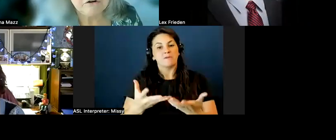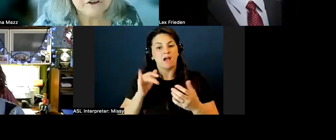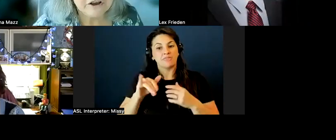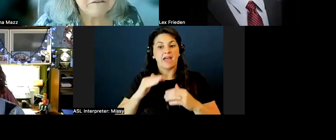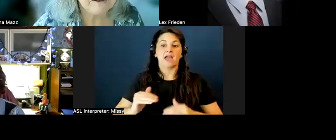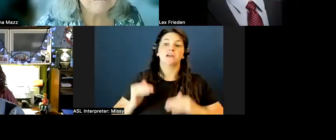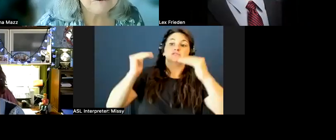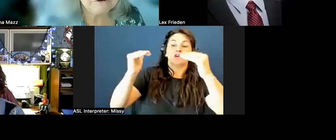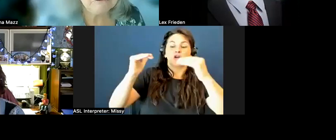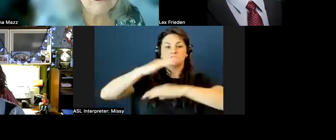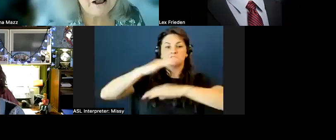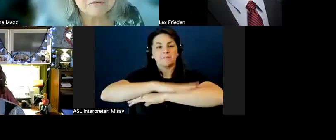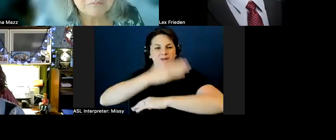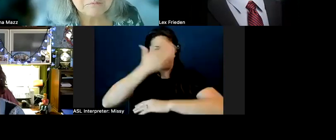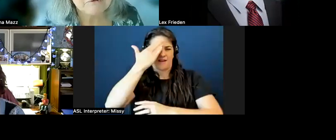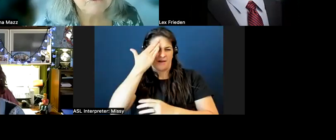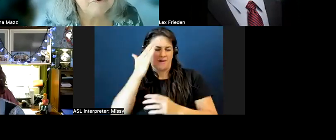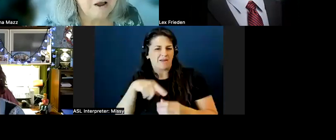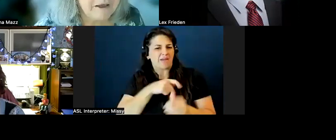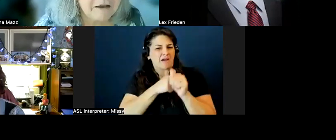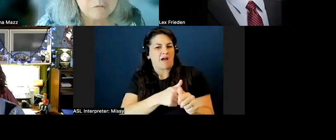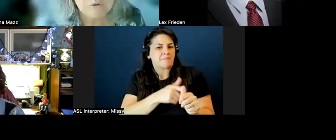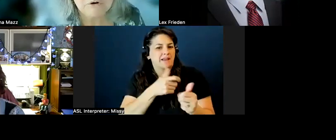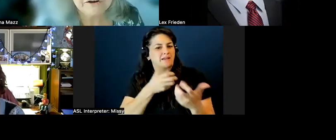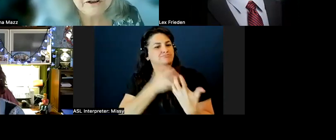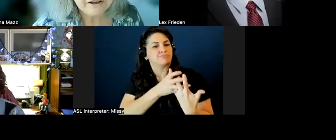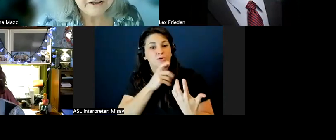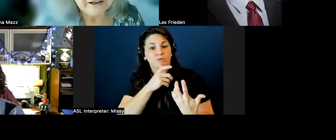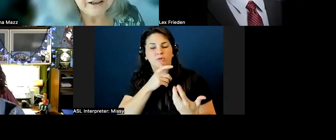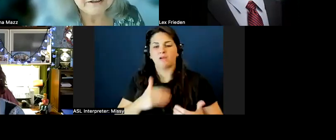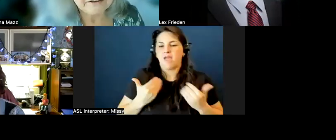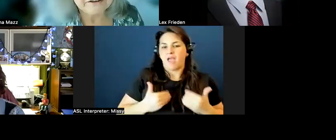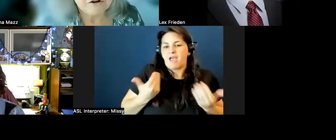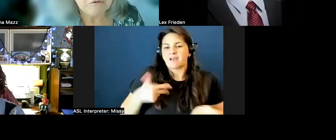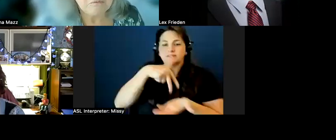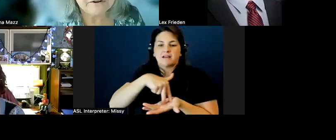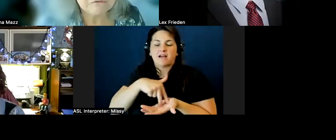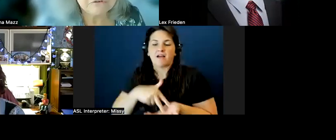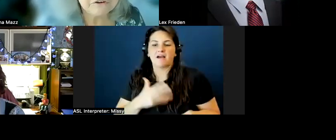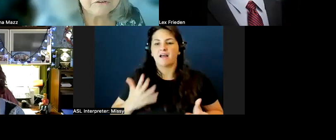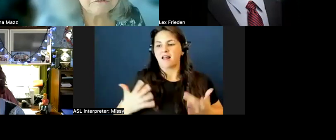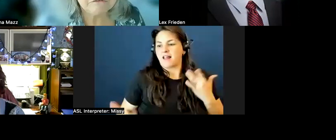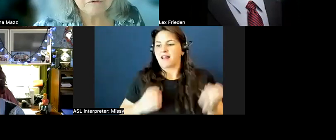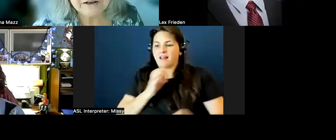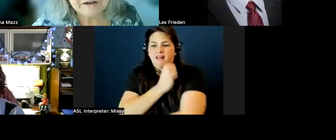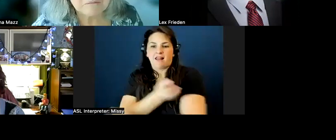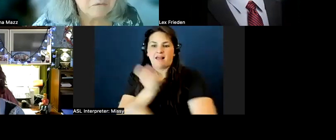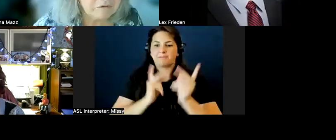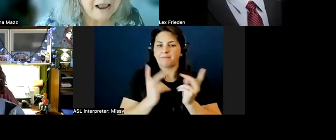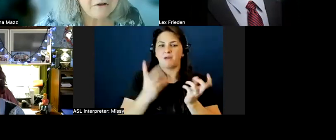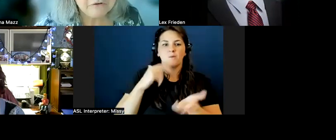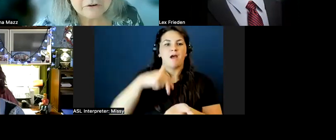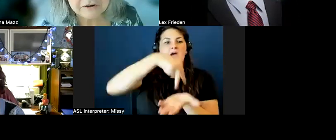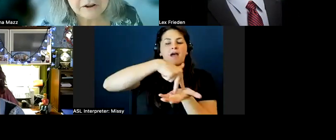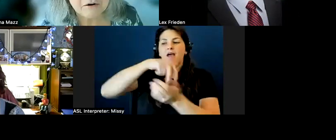accommodating the, you know, the young, vibrant crowds of people who come after work and you know, want to sit for a minute